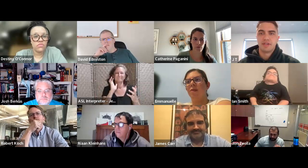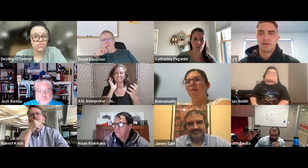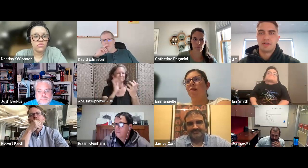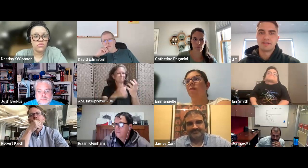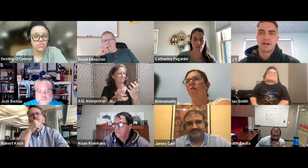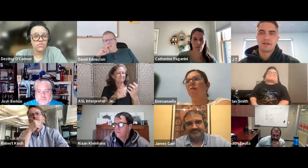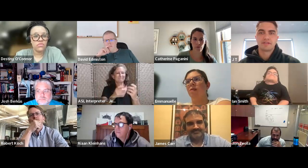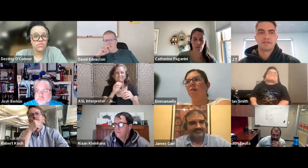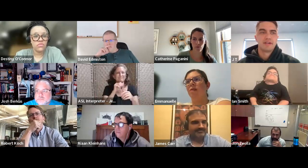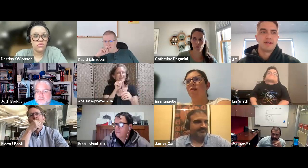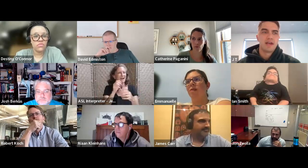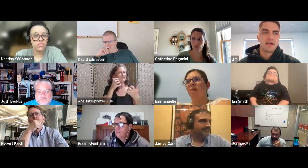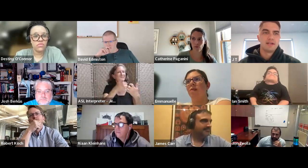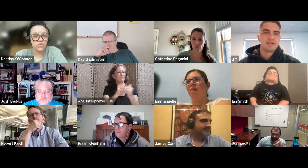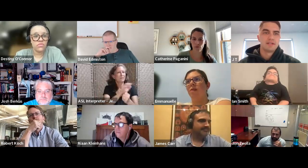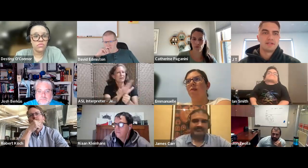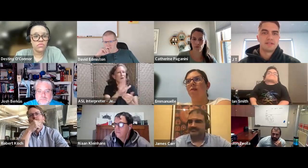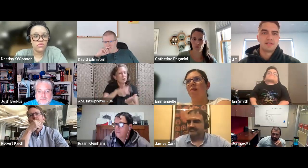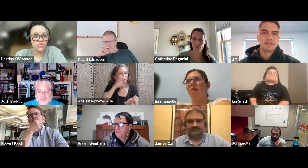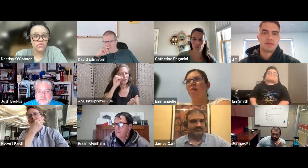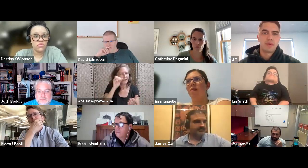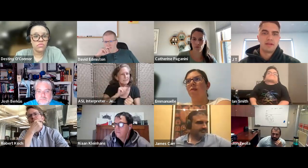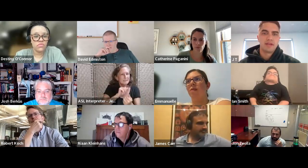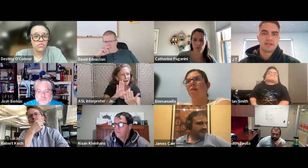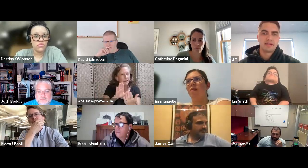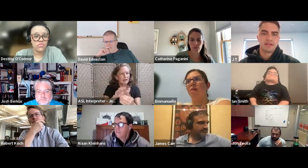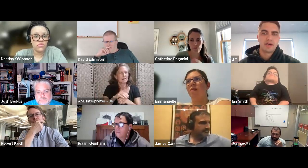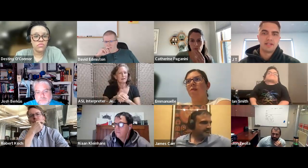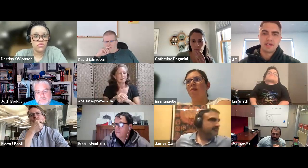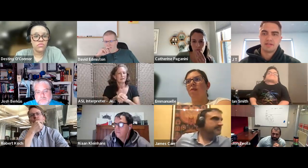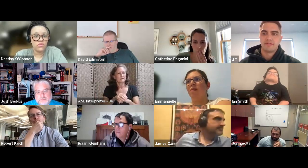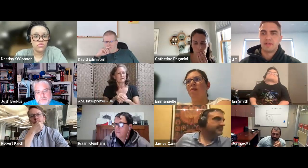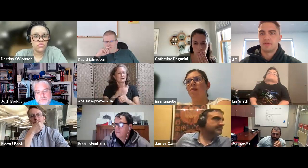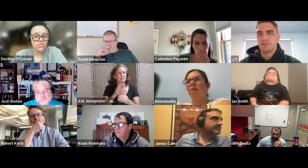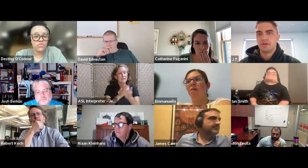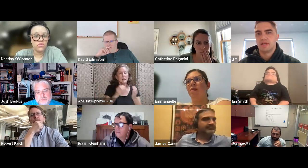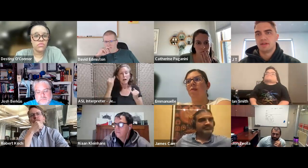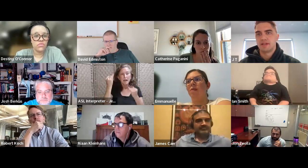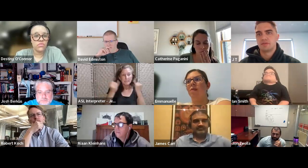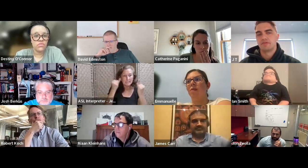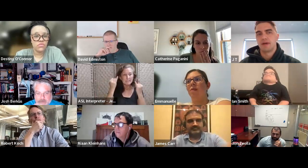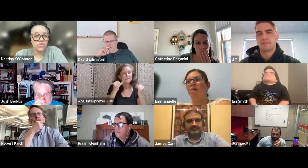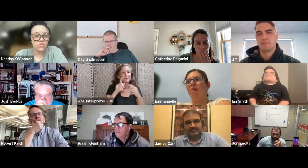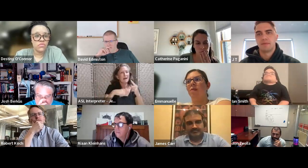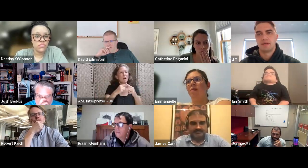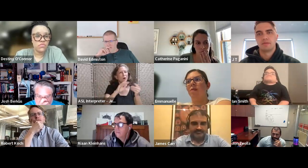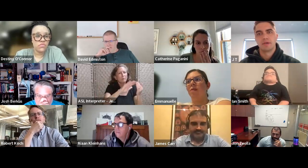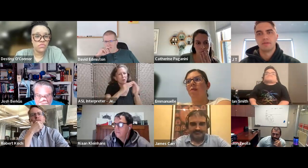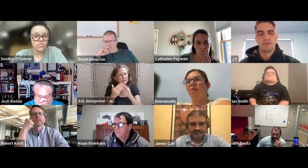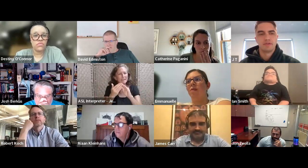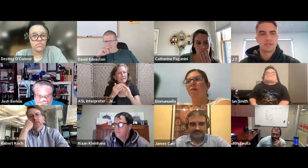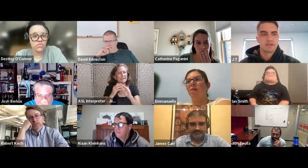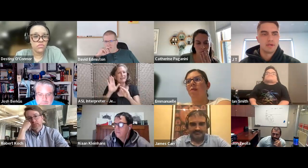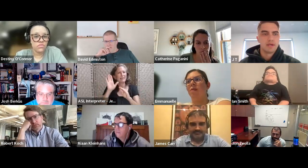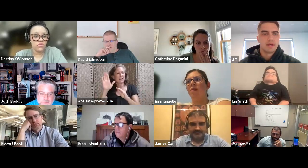consistent with their learning styles. And, you know, some of the way that the ideas of even community and things were framed might be a little